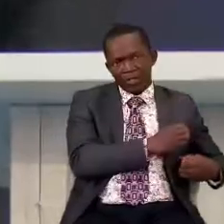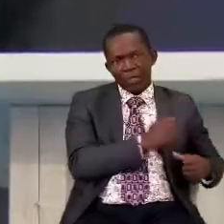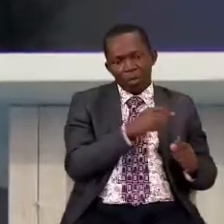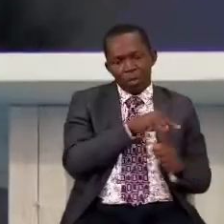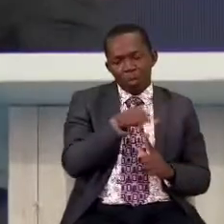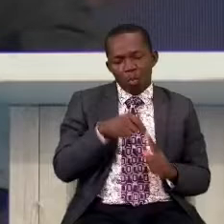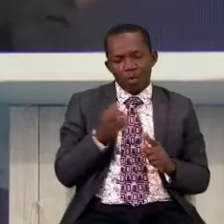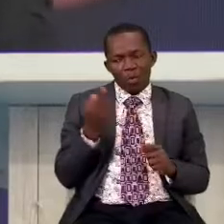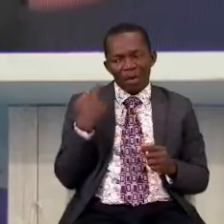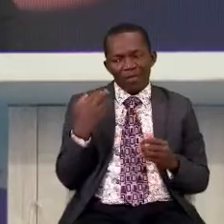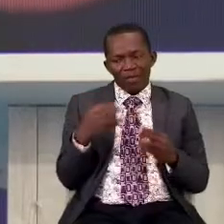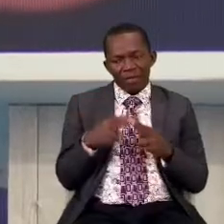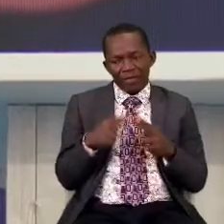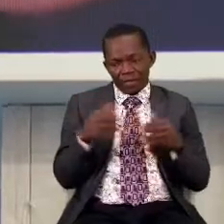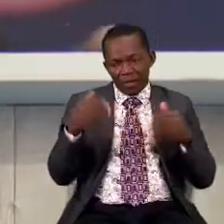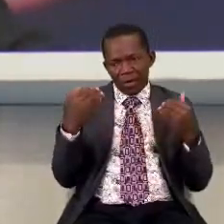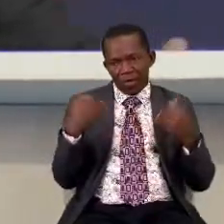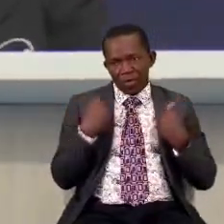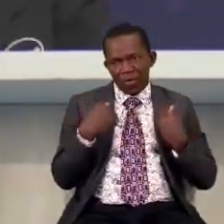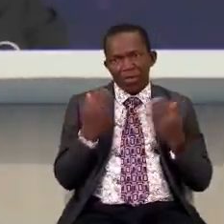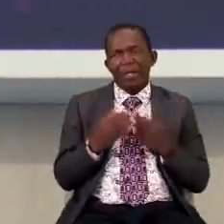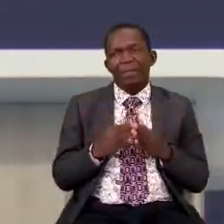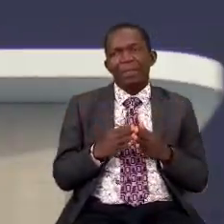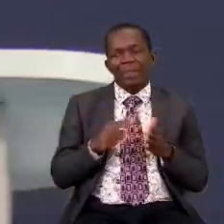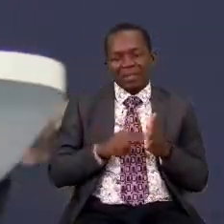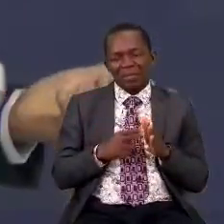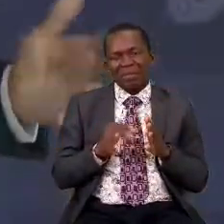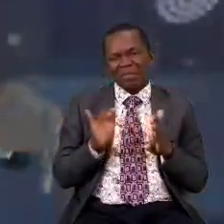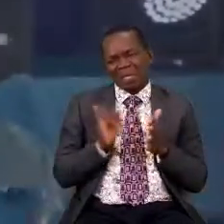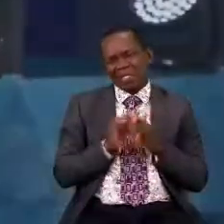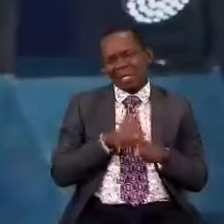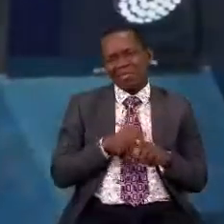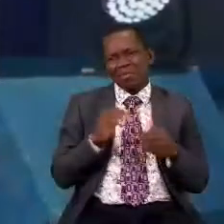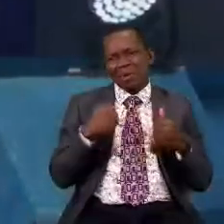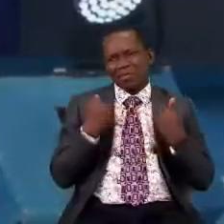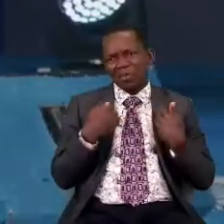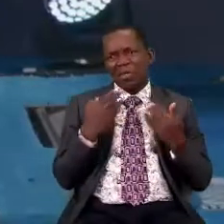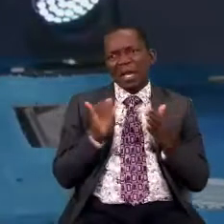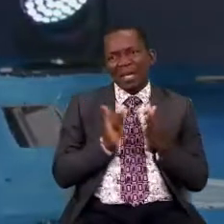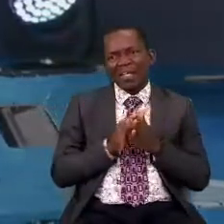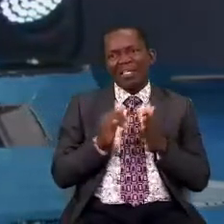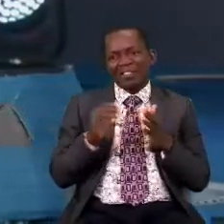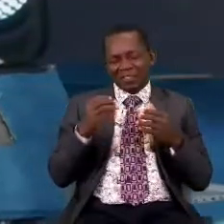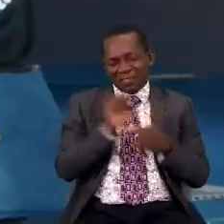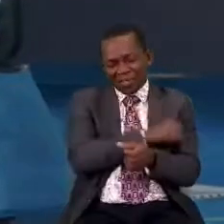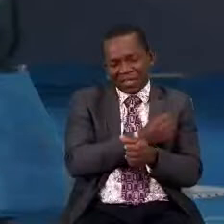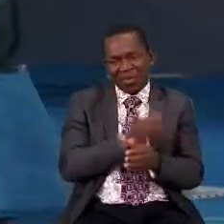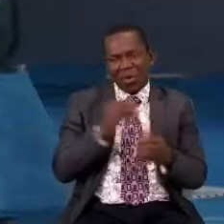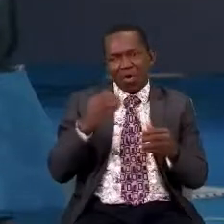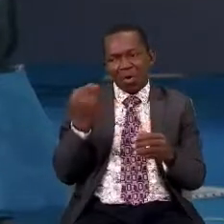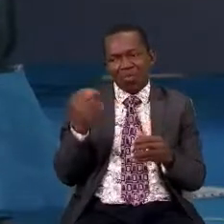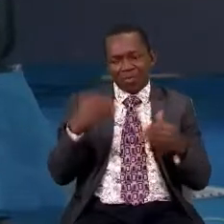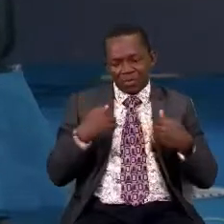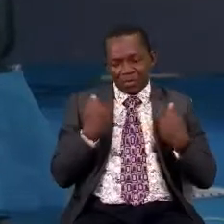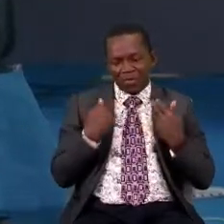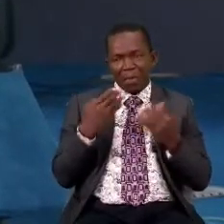courage of the youth is before thee. And then when you are getting older and older, and you have met the Canaanites, you have